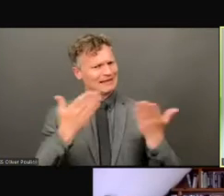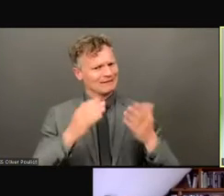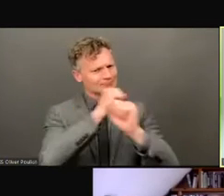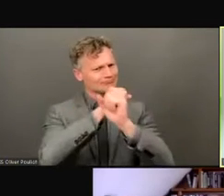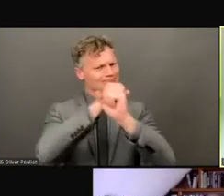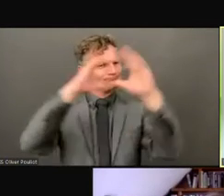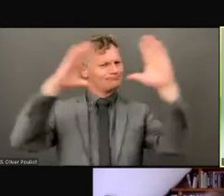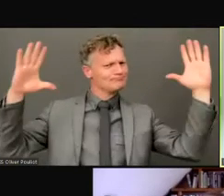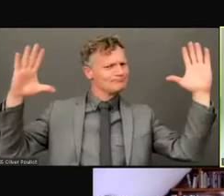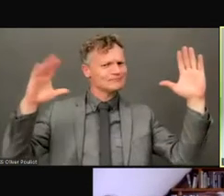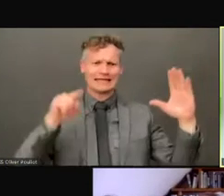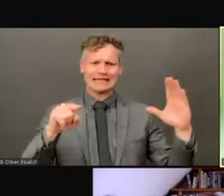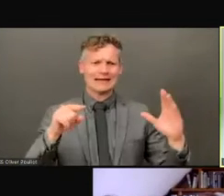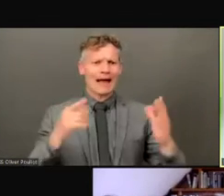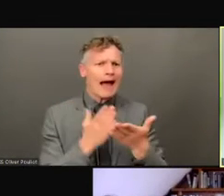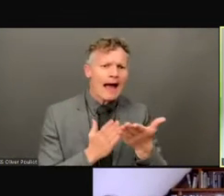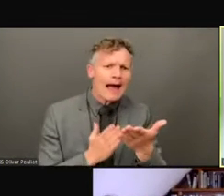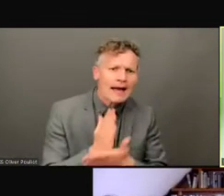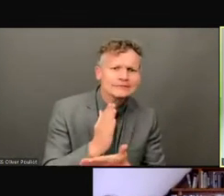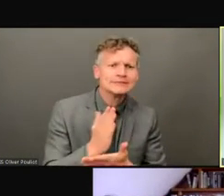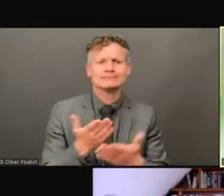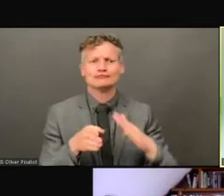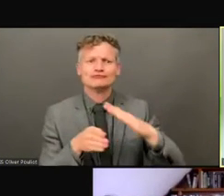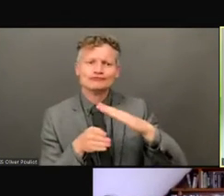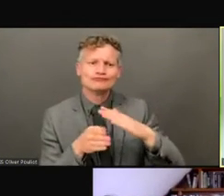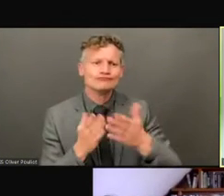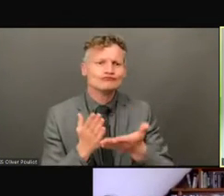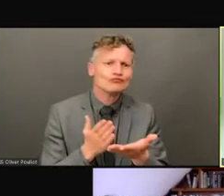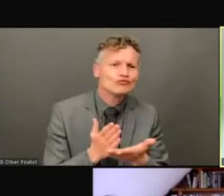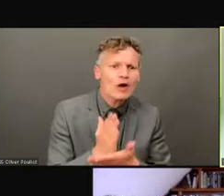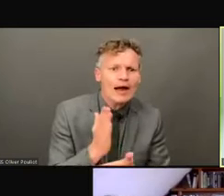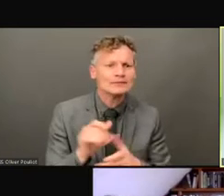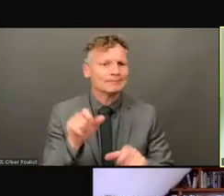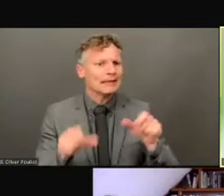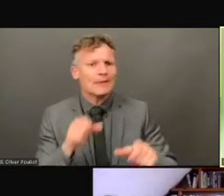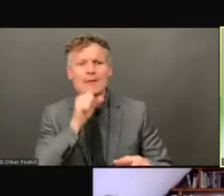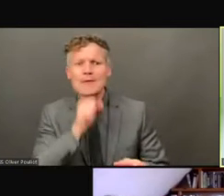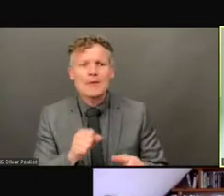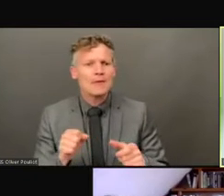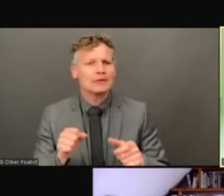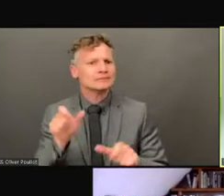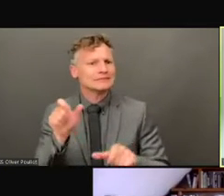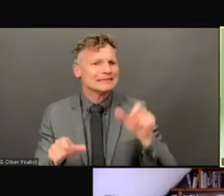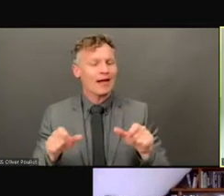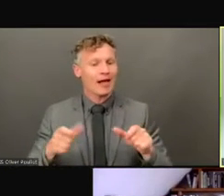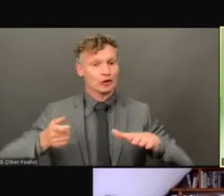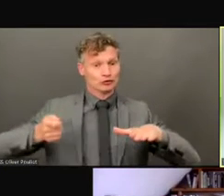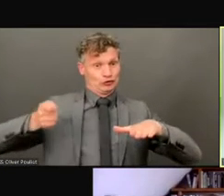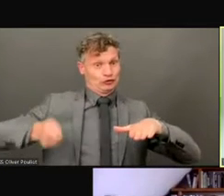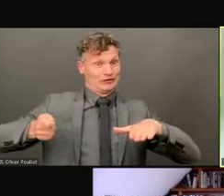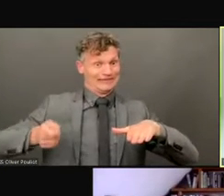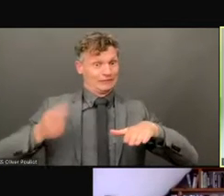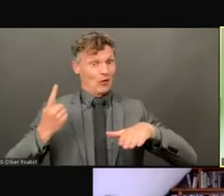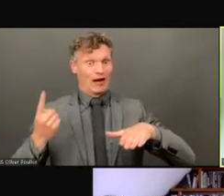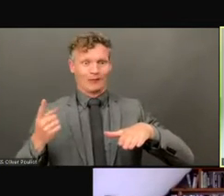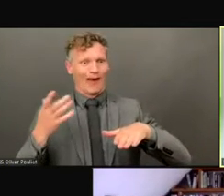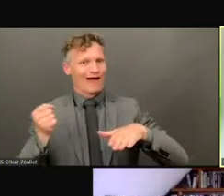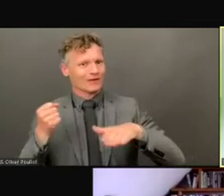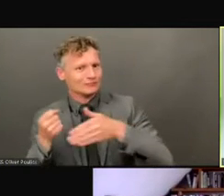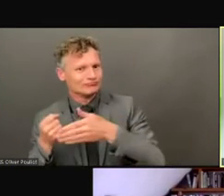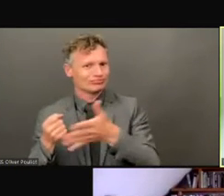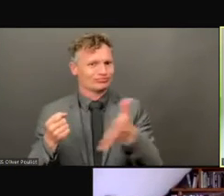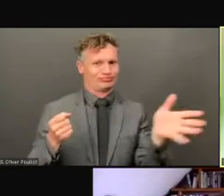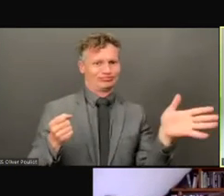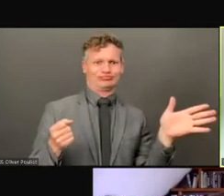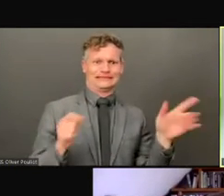judicial aspects. So let's turn to Claudia now. Claudia, what does access to justice mean for older